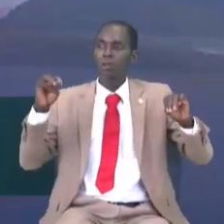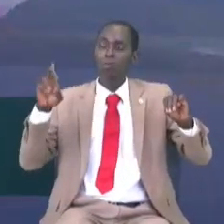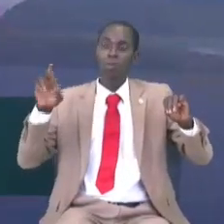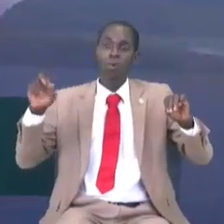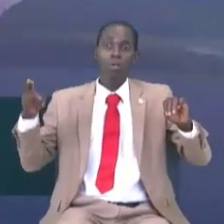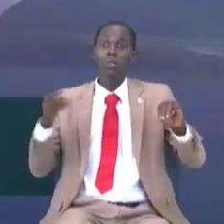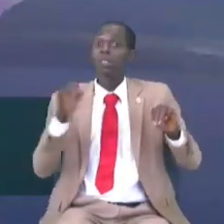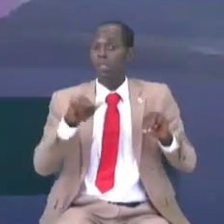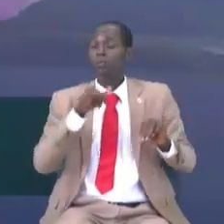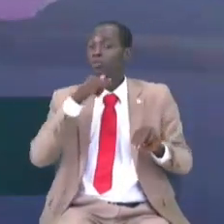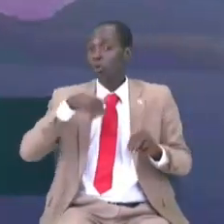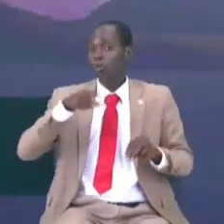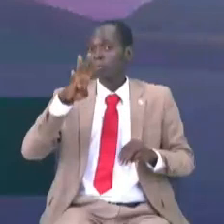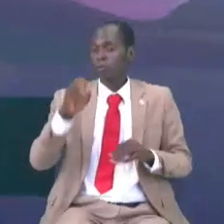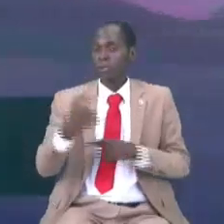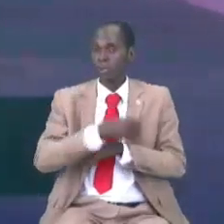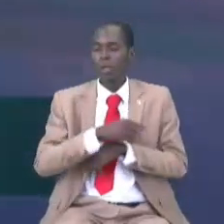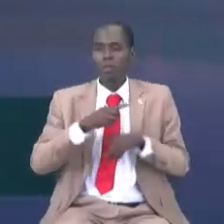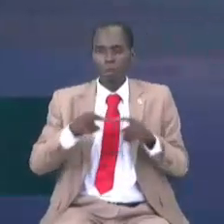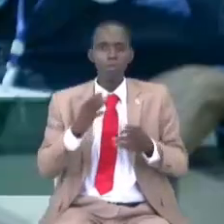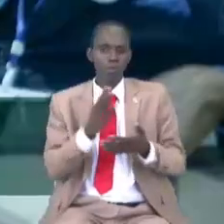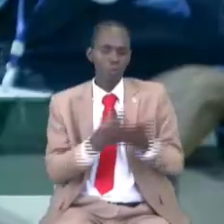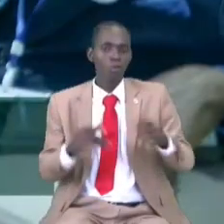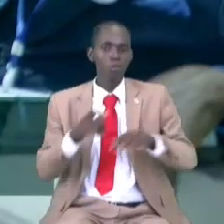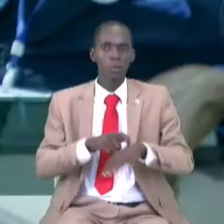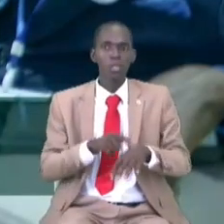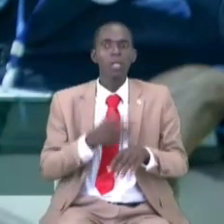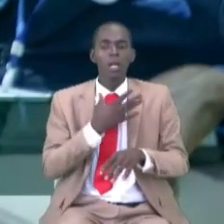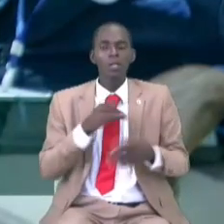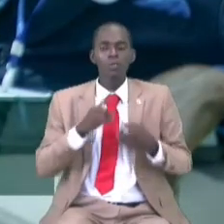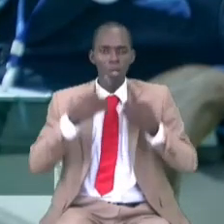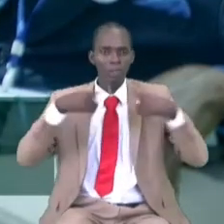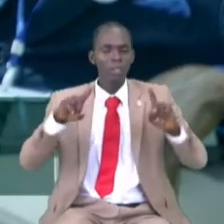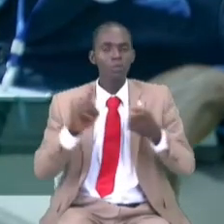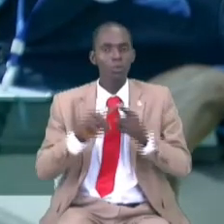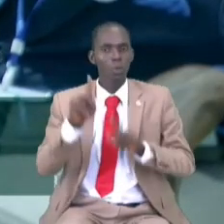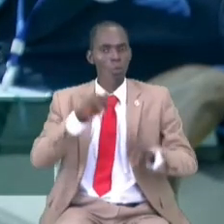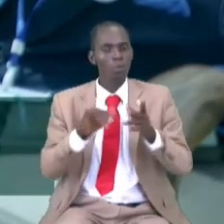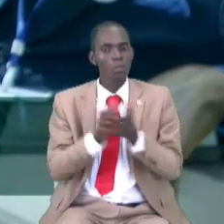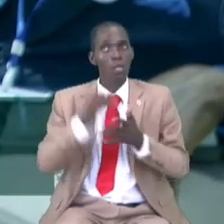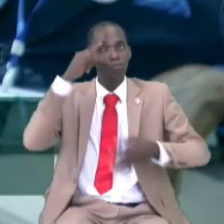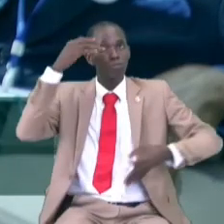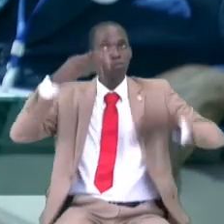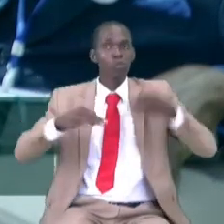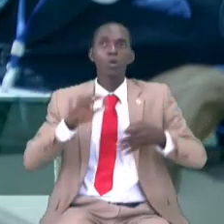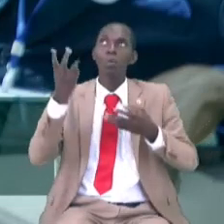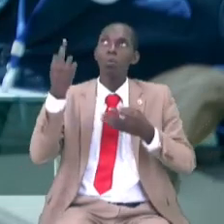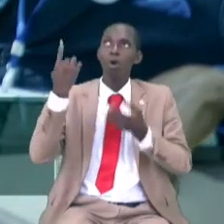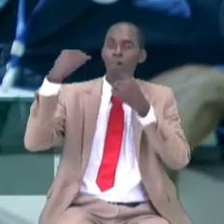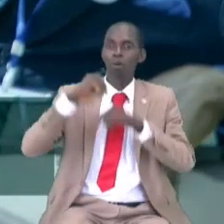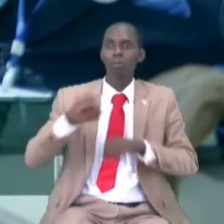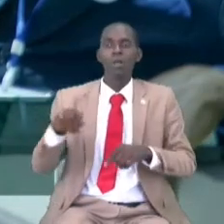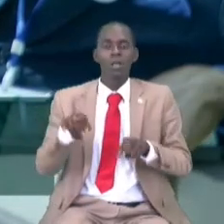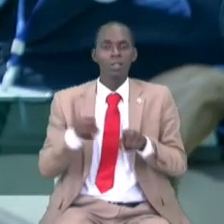was coming. And then he sent the Lord Jesus Christ to the people of Israel, and he warned them. He said,